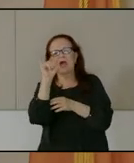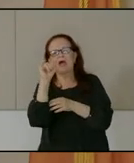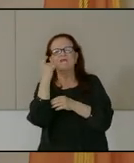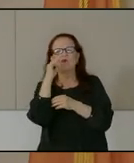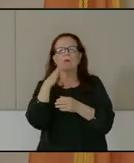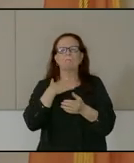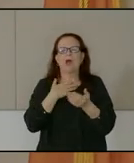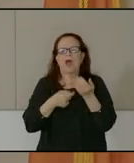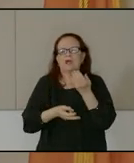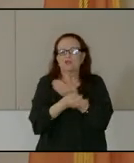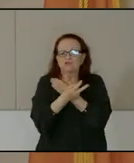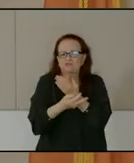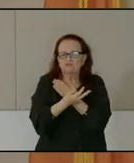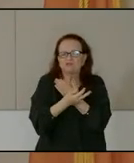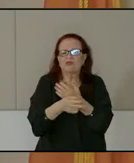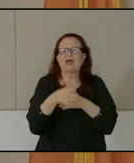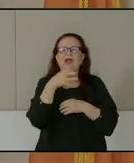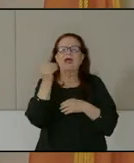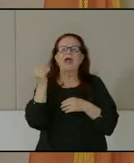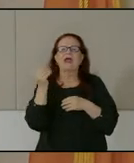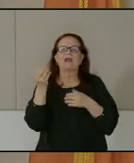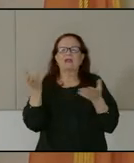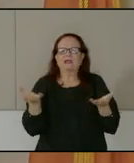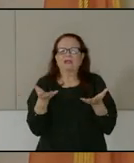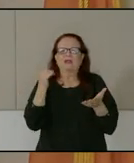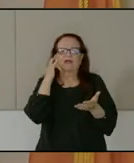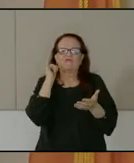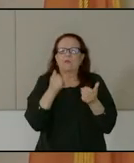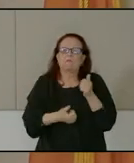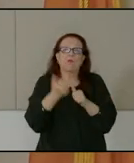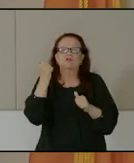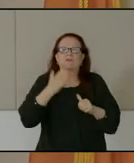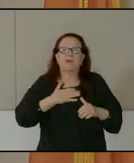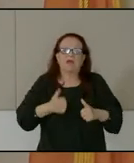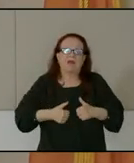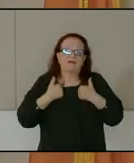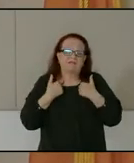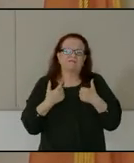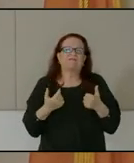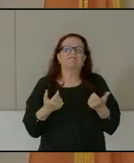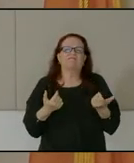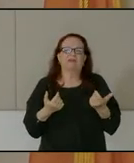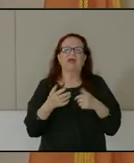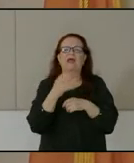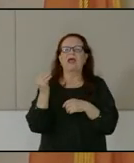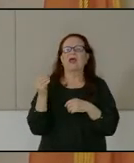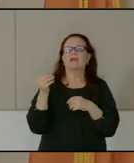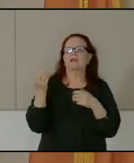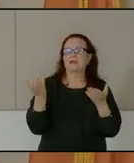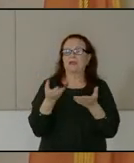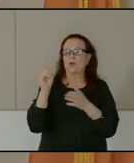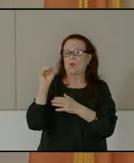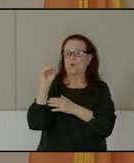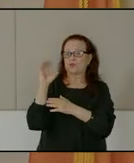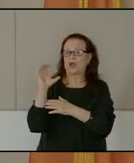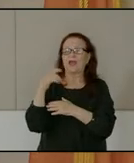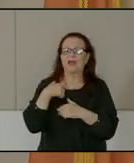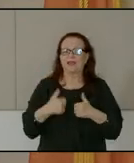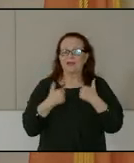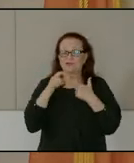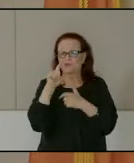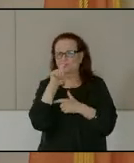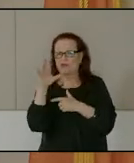degree, and being in California for the majority of my life, and being in Orange County for over 25 years of